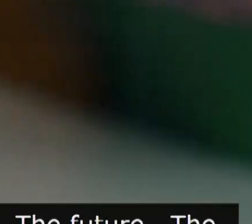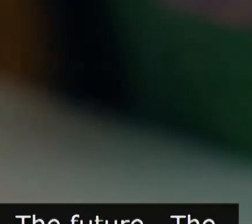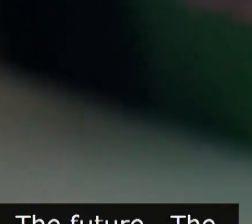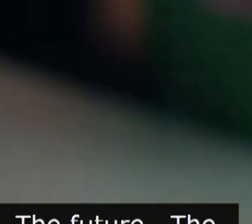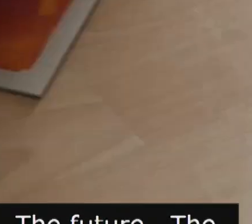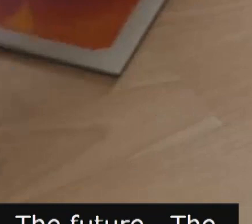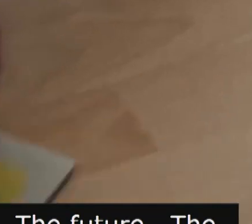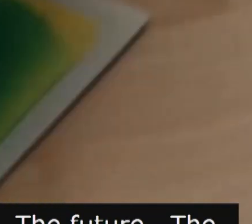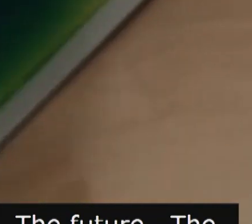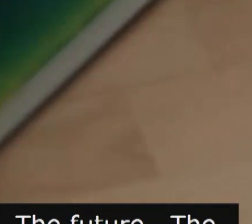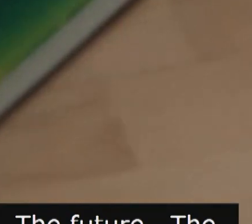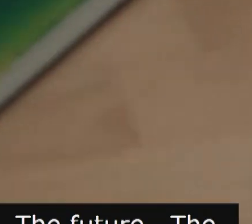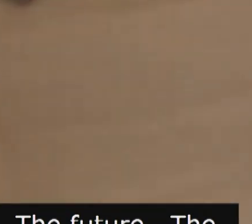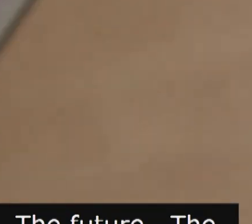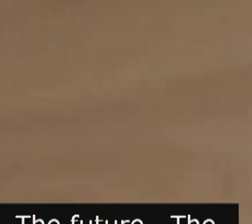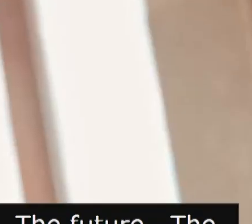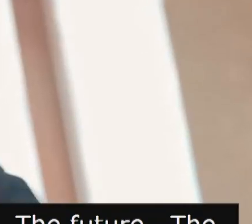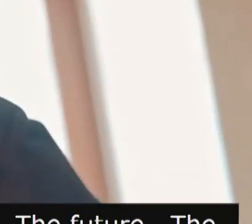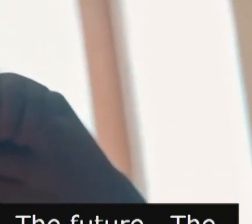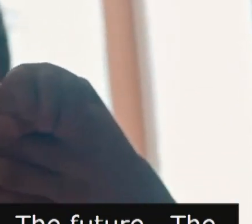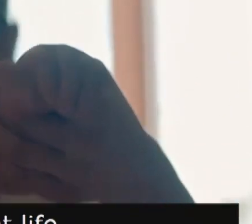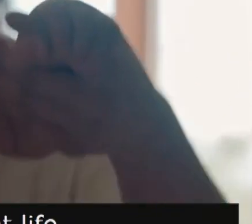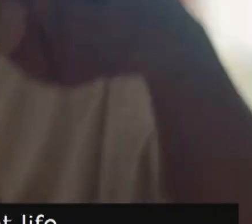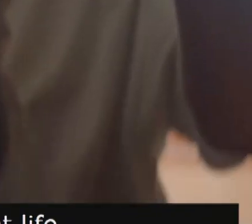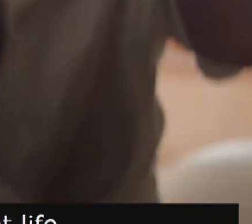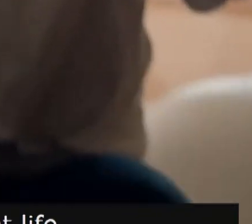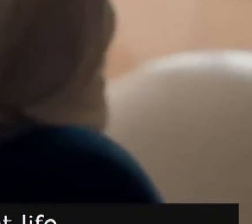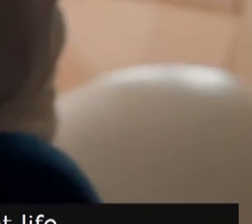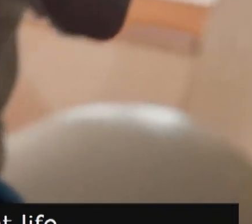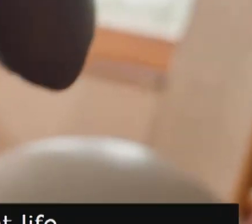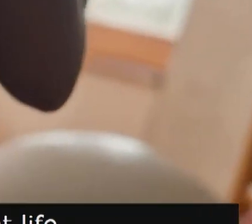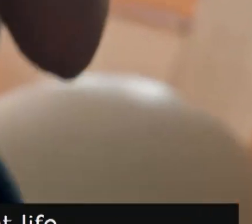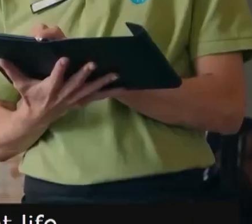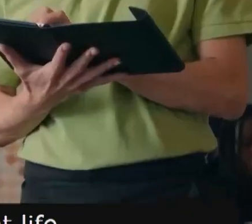The future sometimes means a couple of steps with the right help.